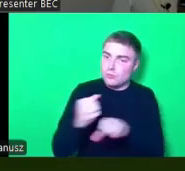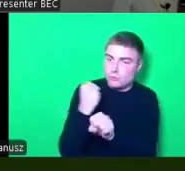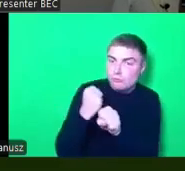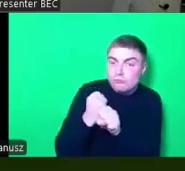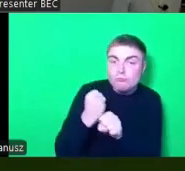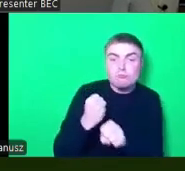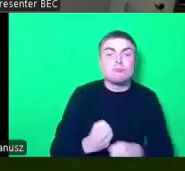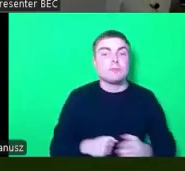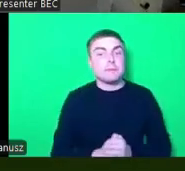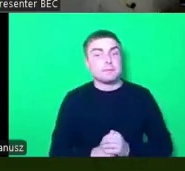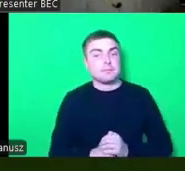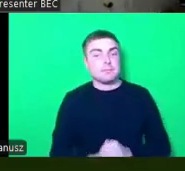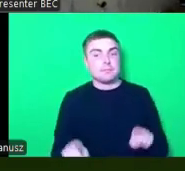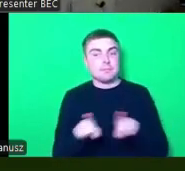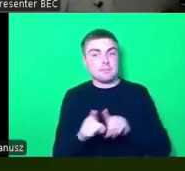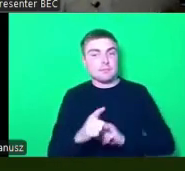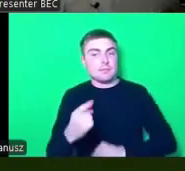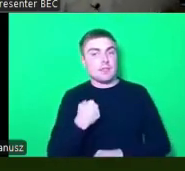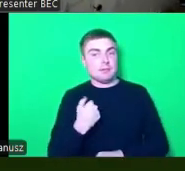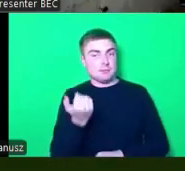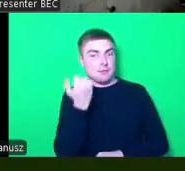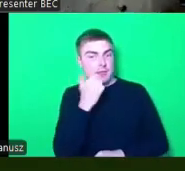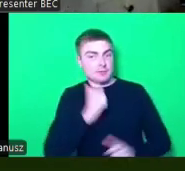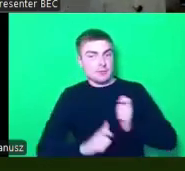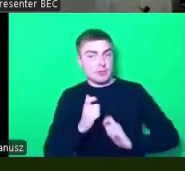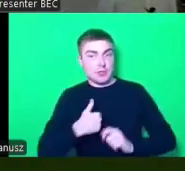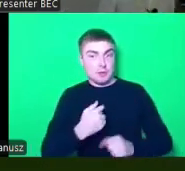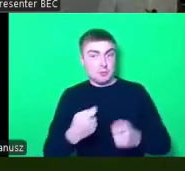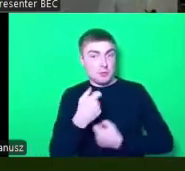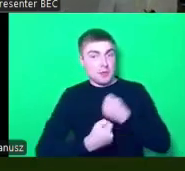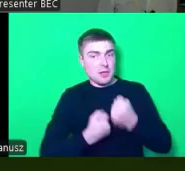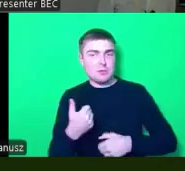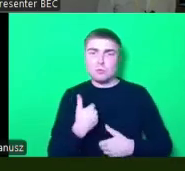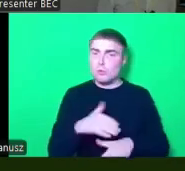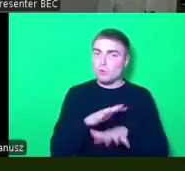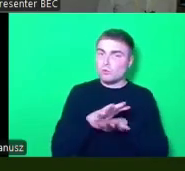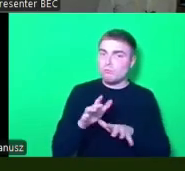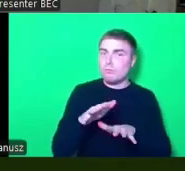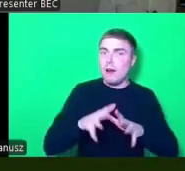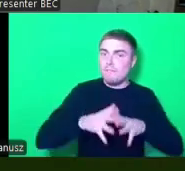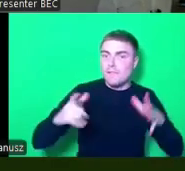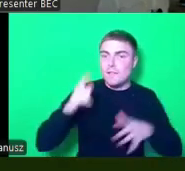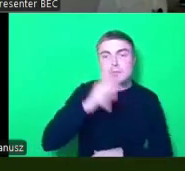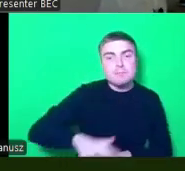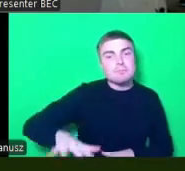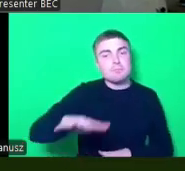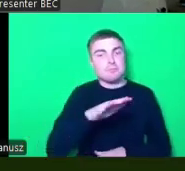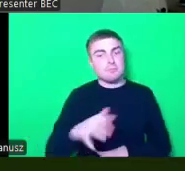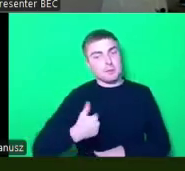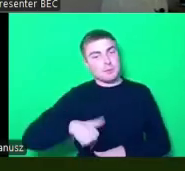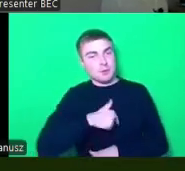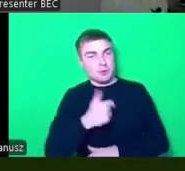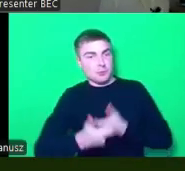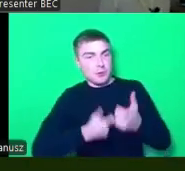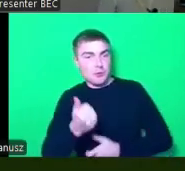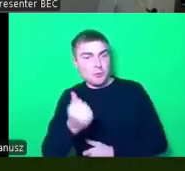large communities where I worked in, the TreeDivNet community, with experiments that I will touch upon, and the Dr. Forest